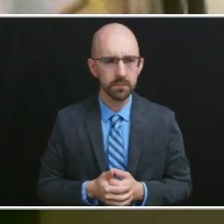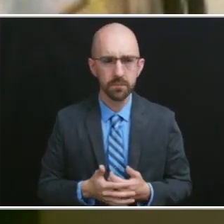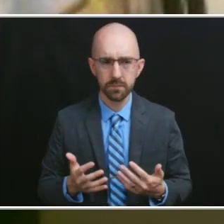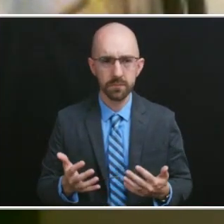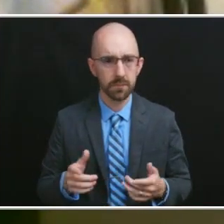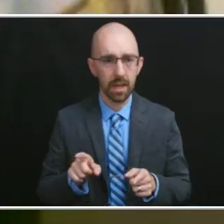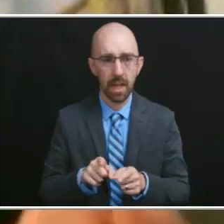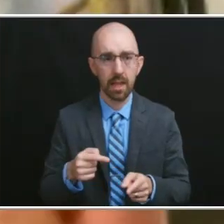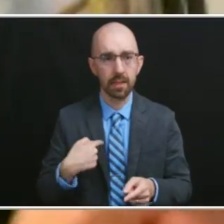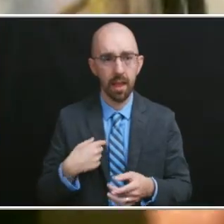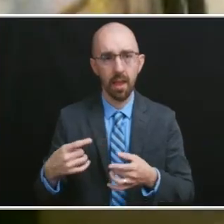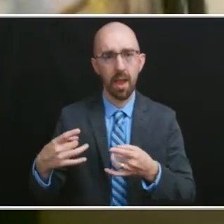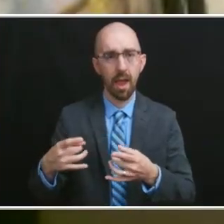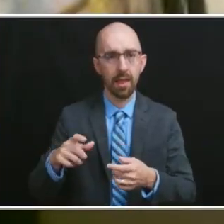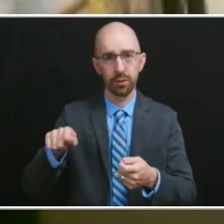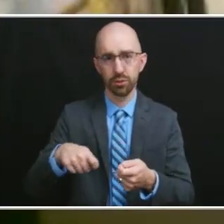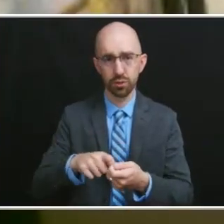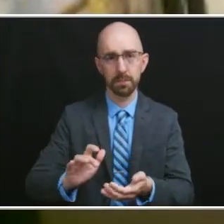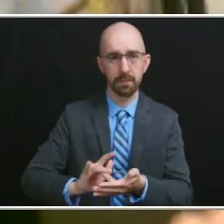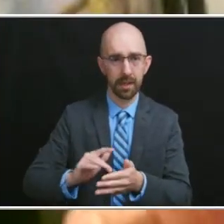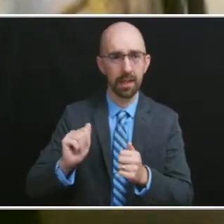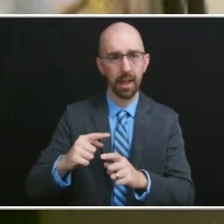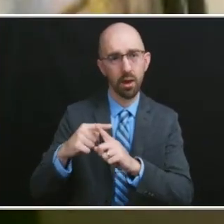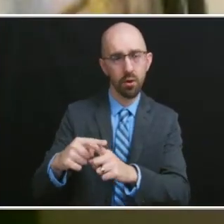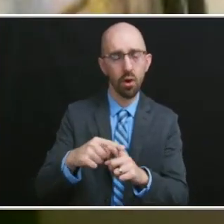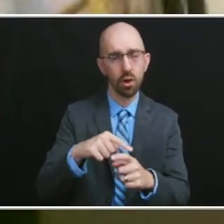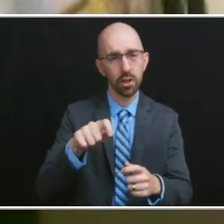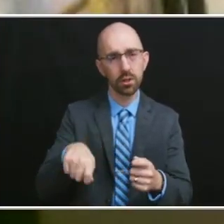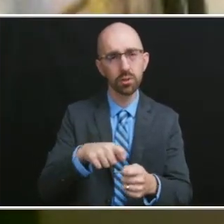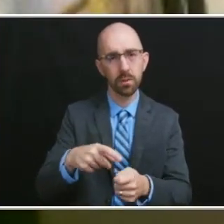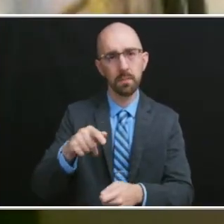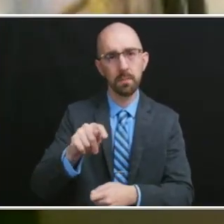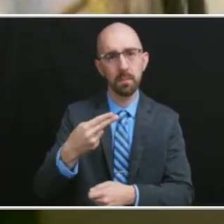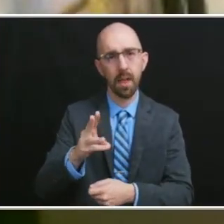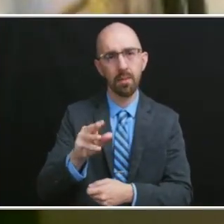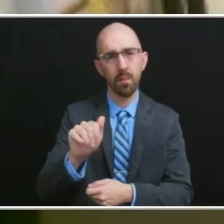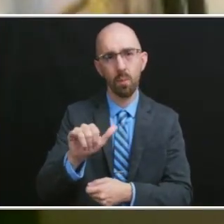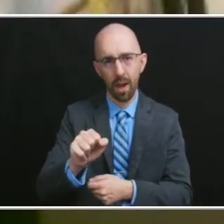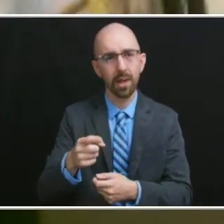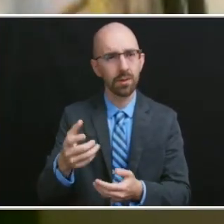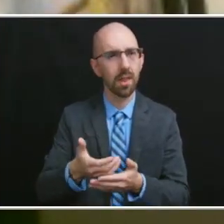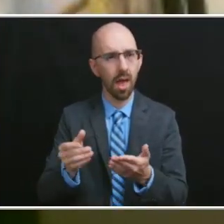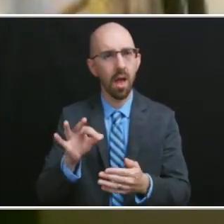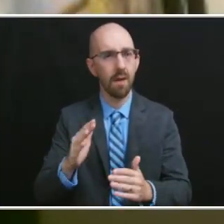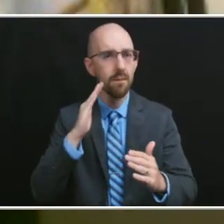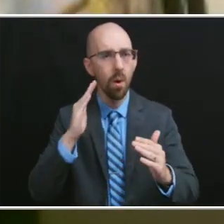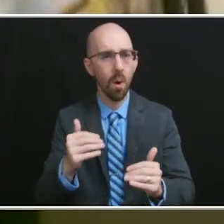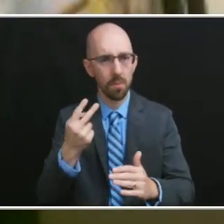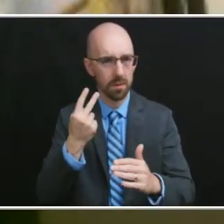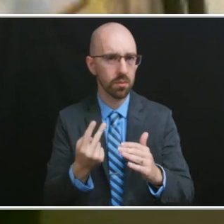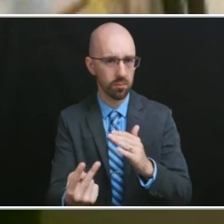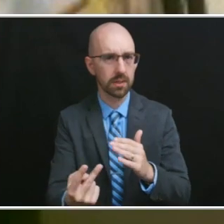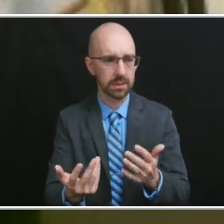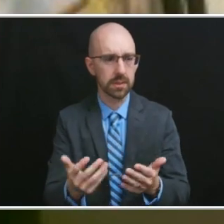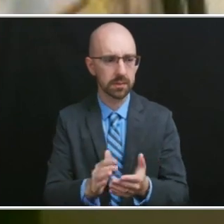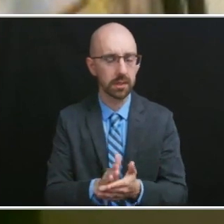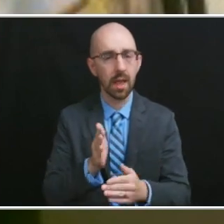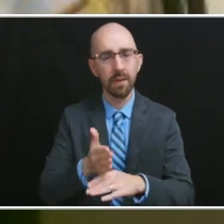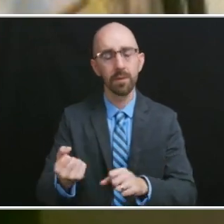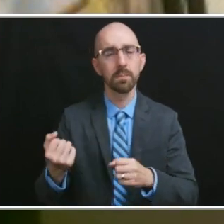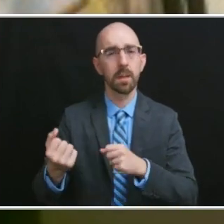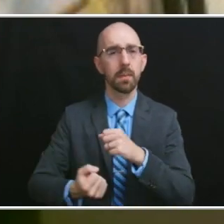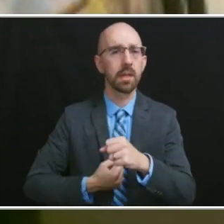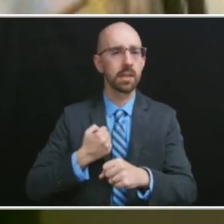As I highlighted, like certain medications can target certain pathways of inflammation. So there's a lot of hope in the horizon. And after decades of